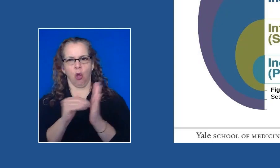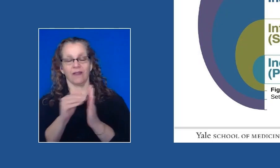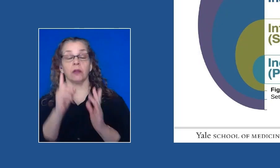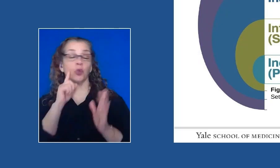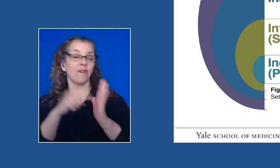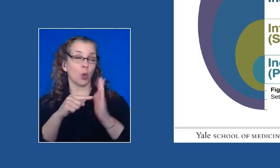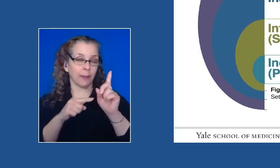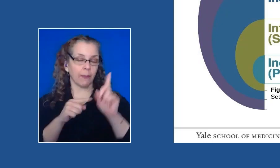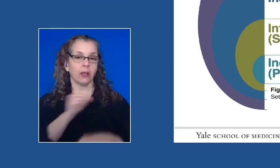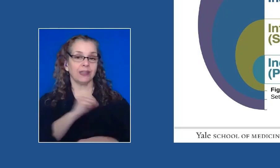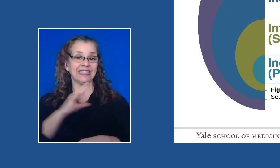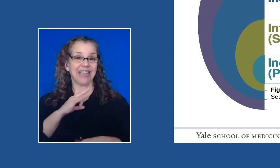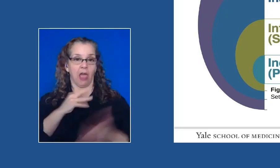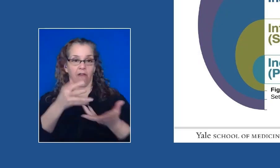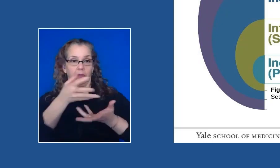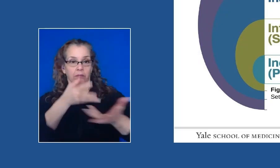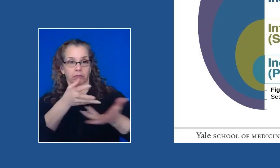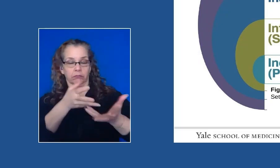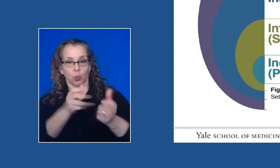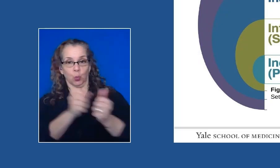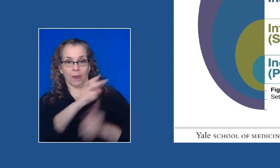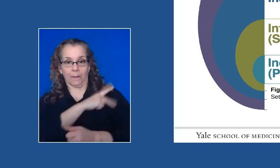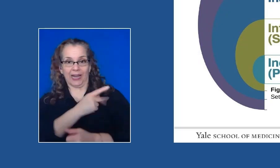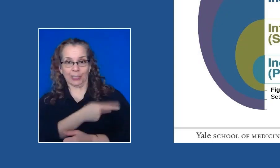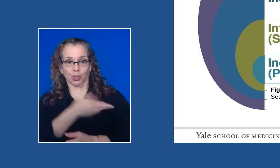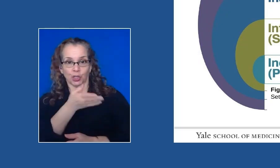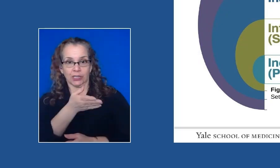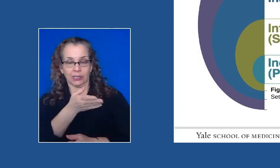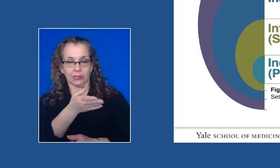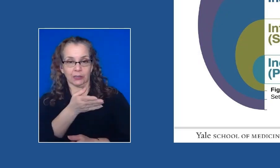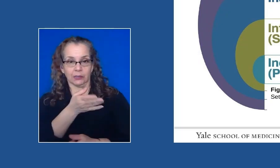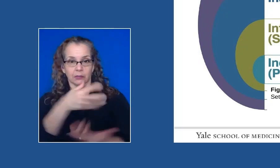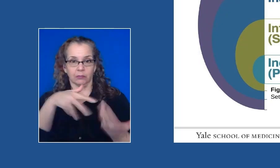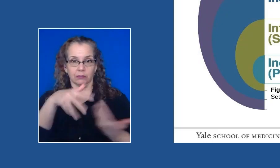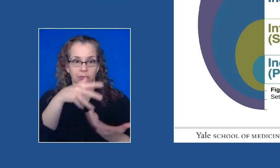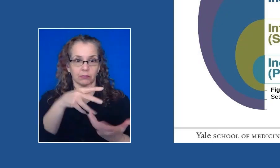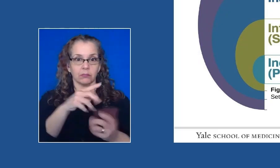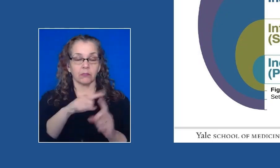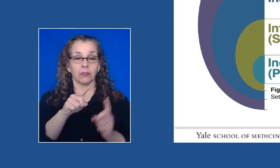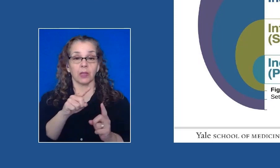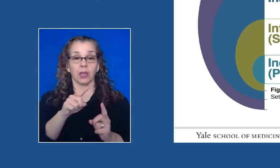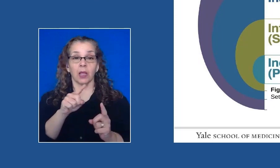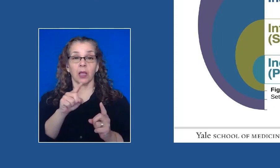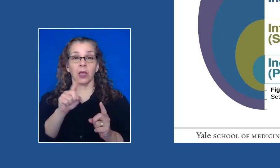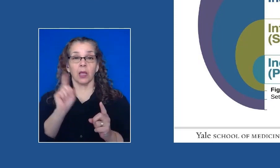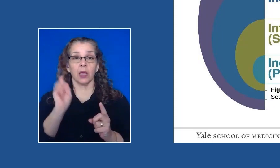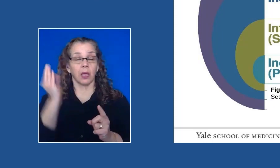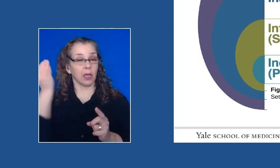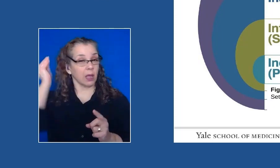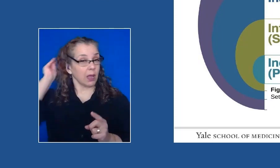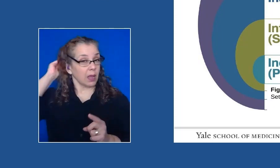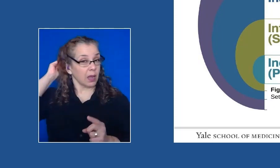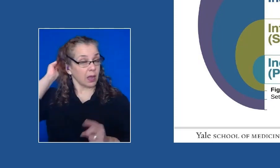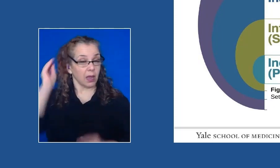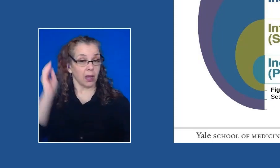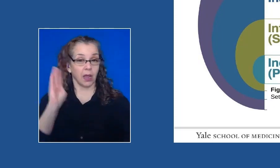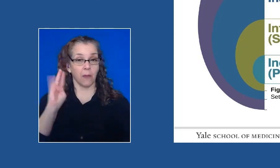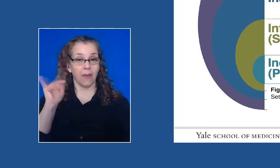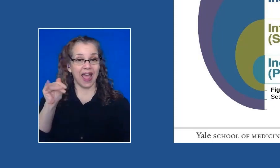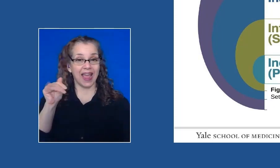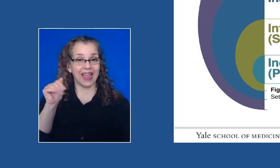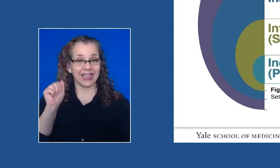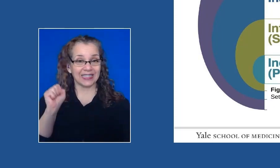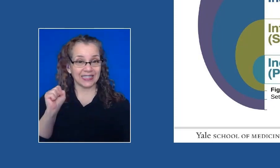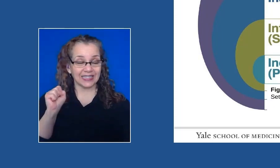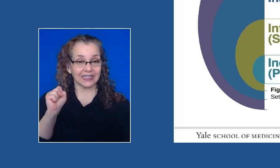that are interacting with patients, we know that bias, especially implicit bias and threat perception, can really be affected when they're